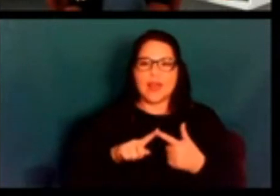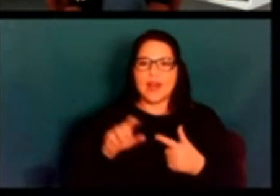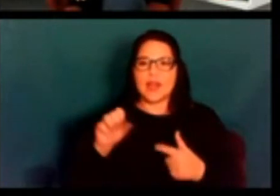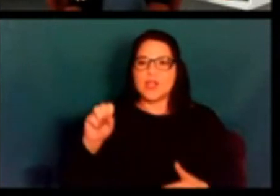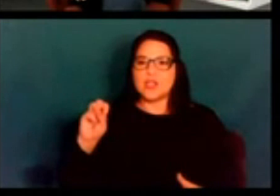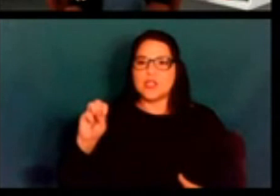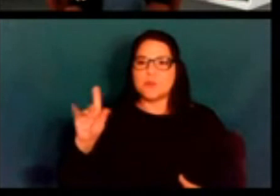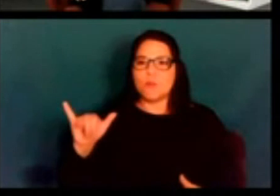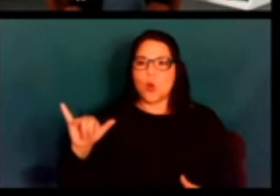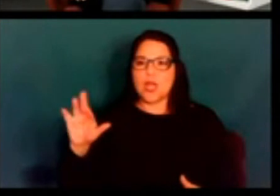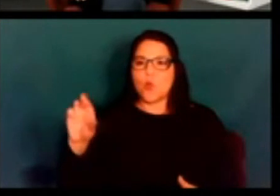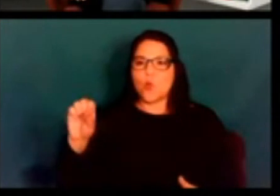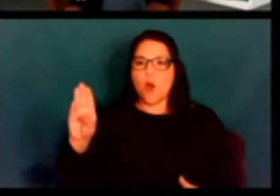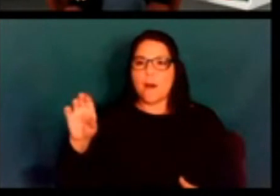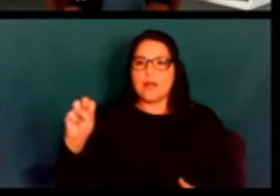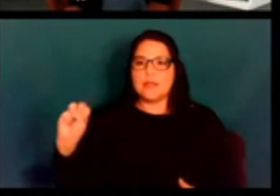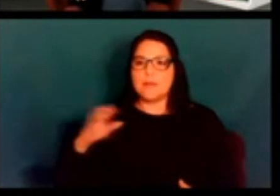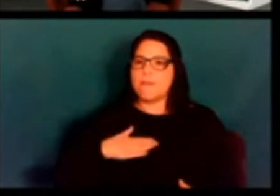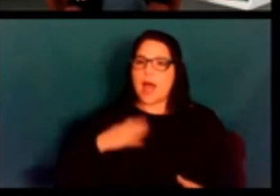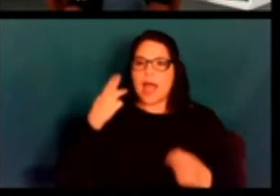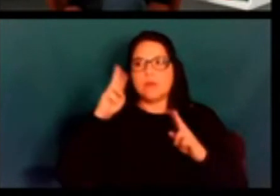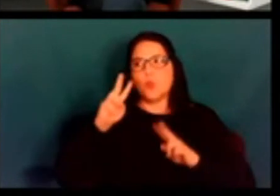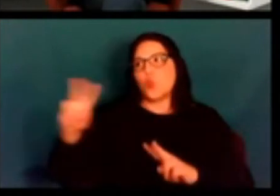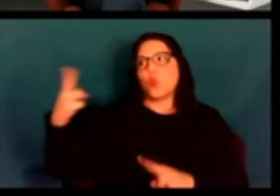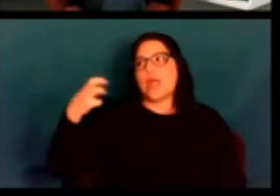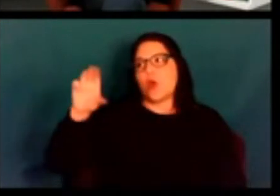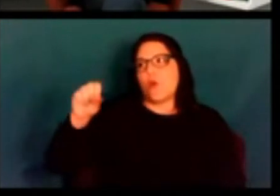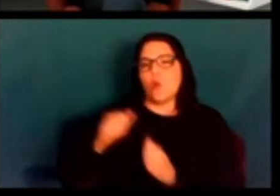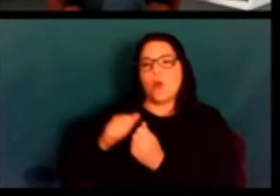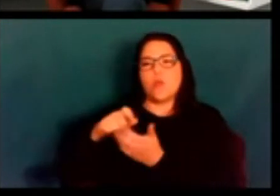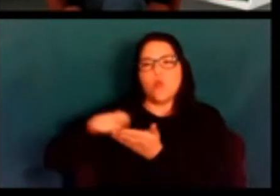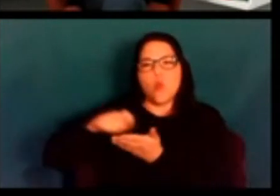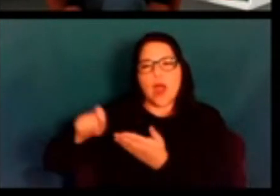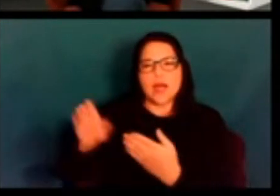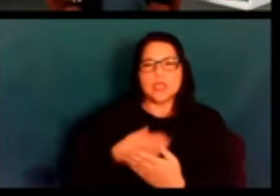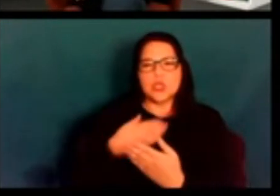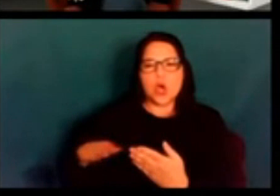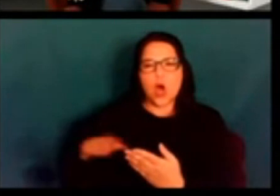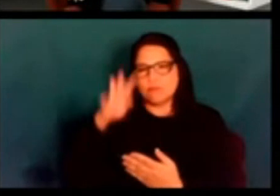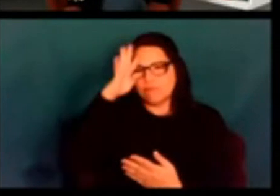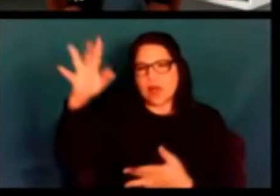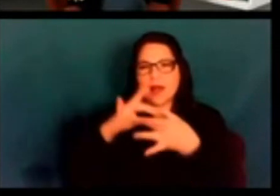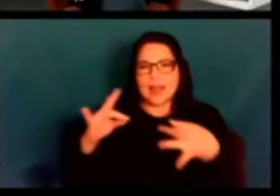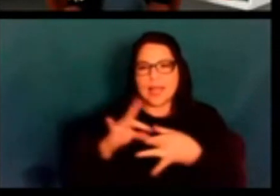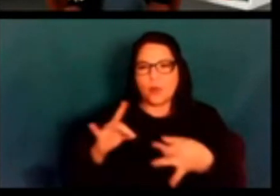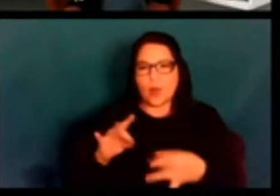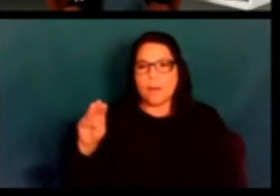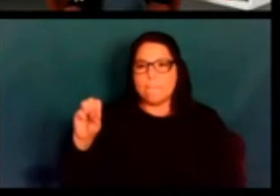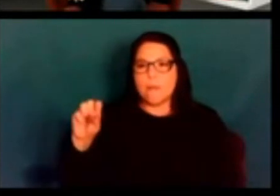Robinson was my hero when it came to songwriting and doing lyrics. Motown was